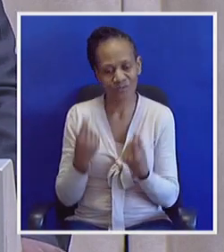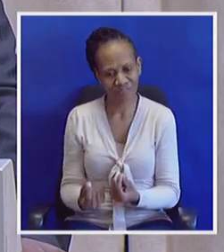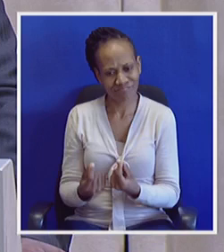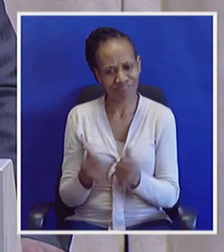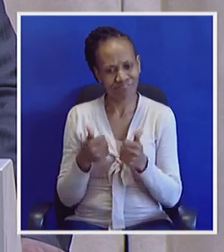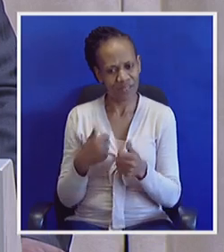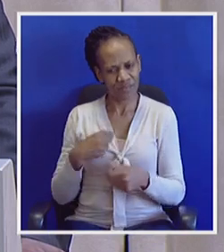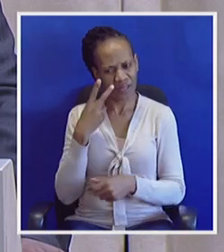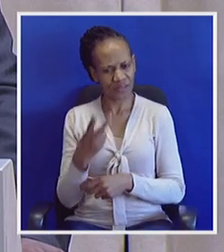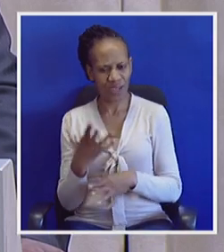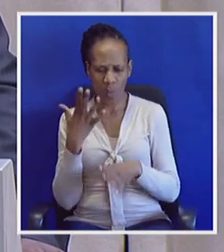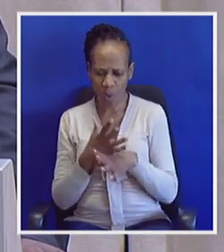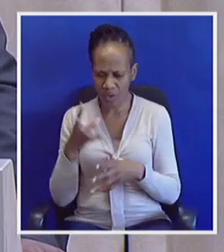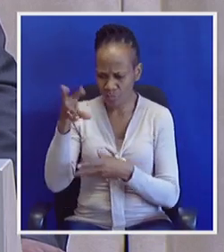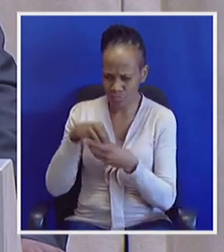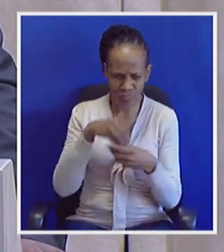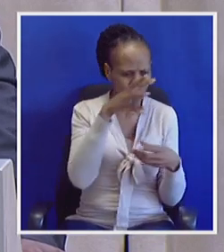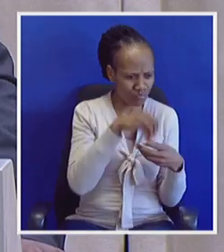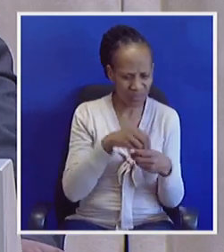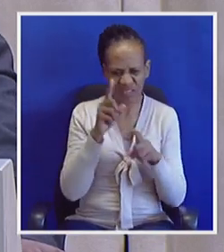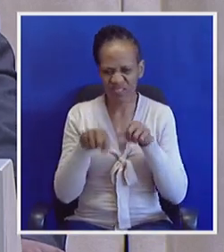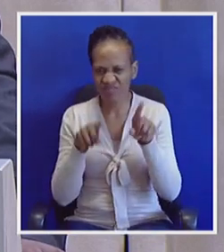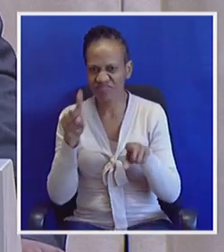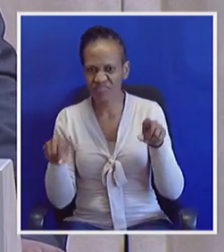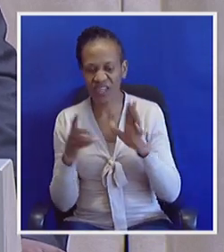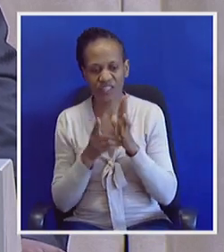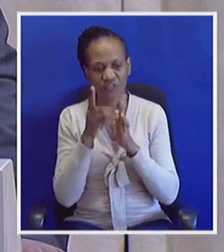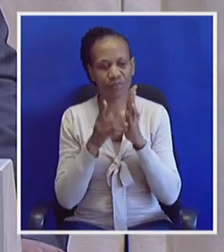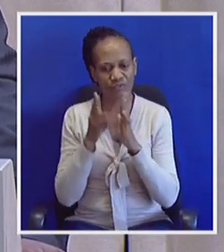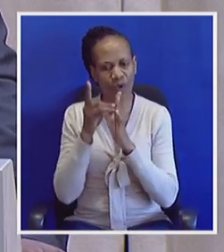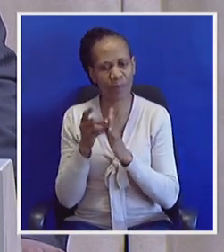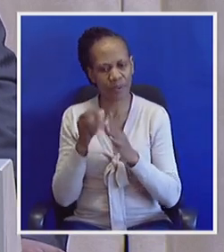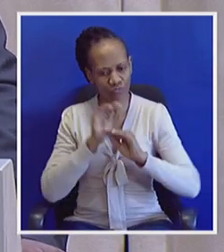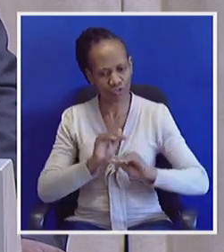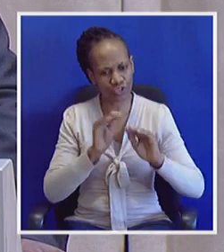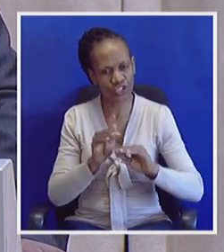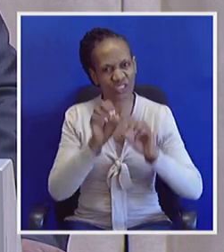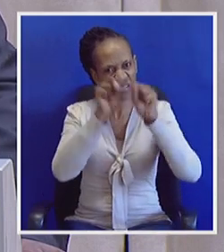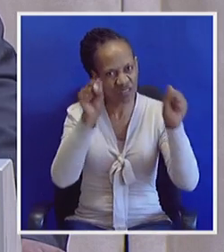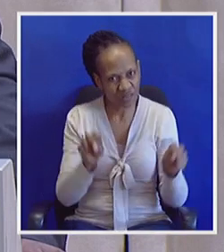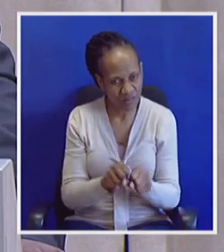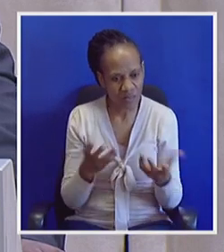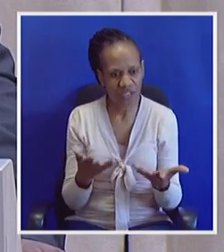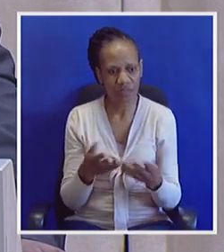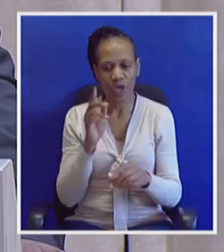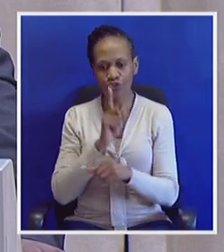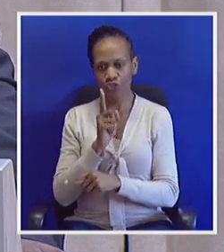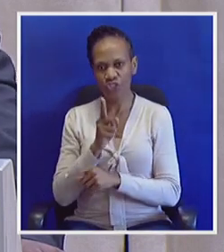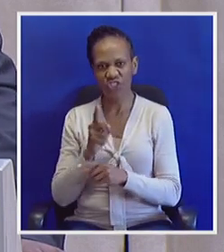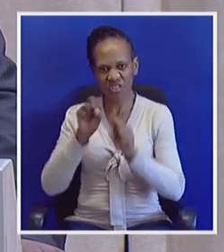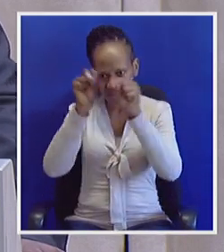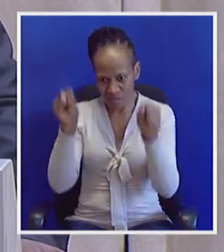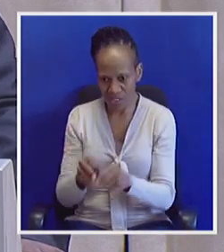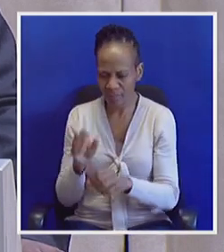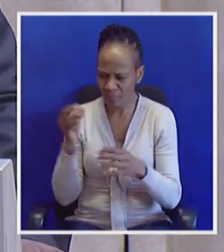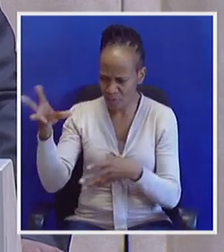they get involved in the development of the curriculum. They get involved in the teaching. They also